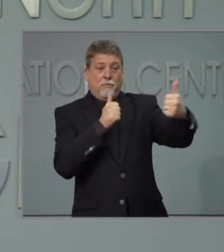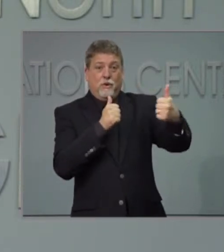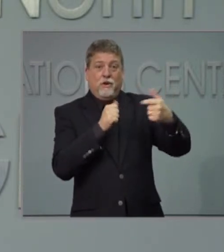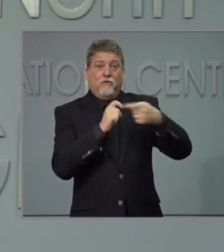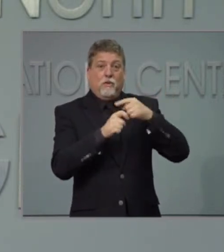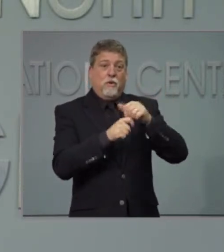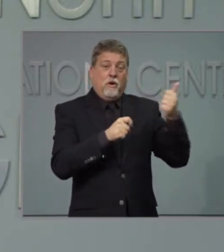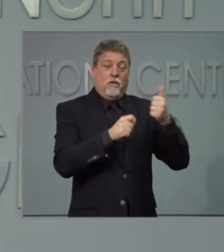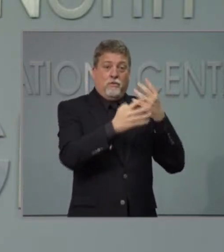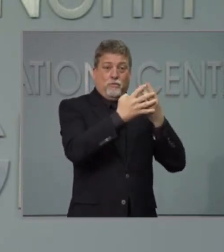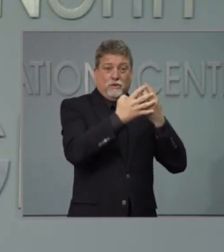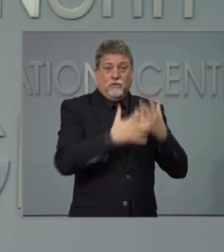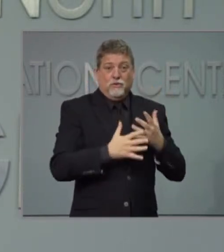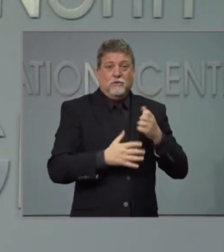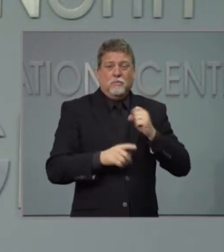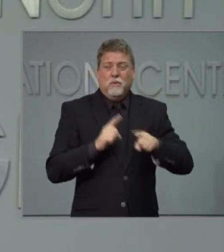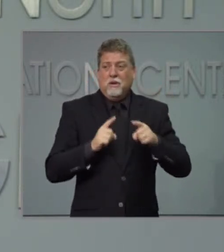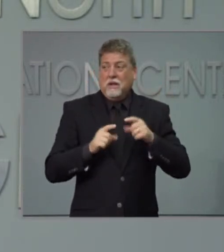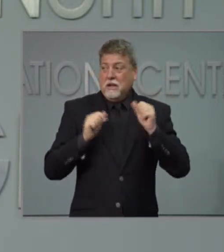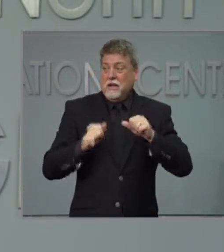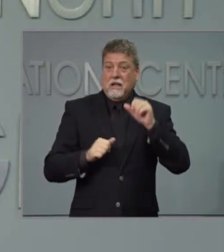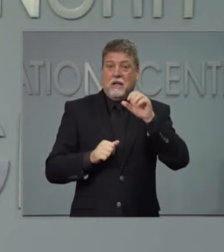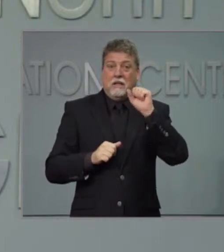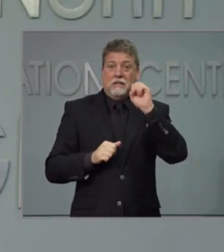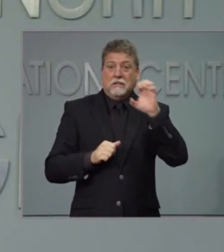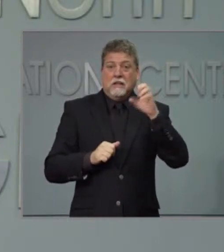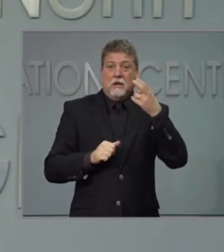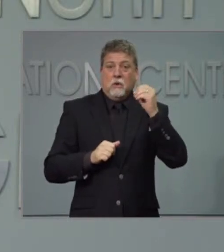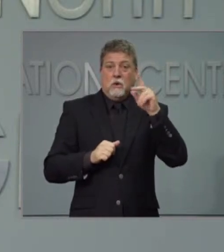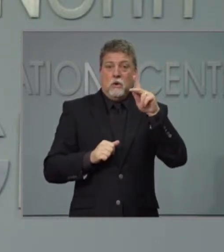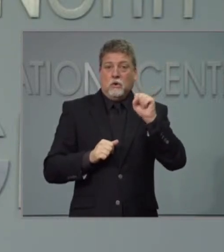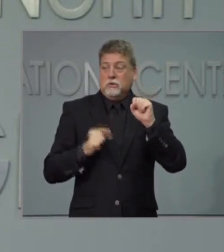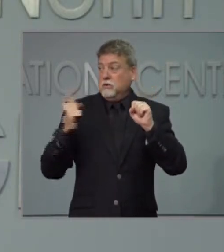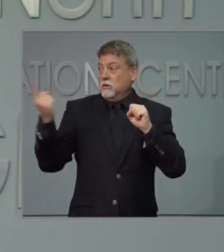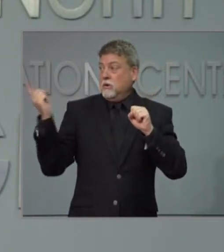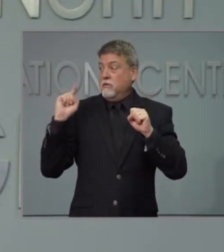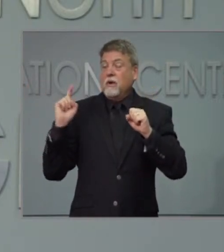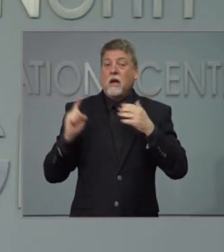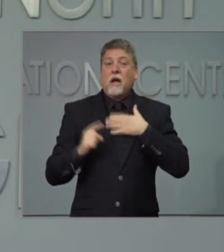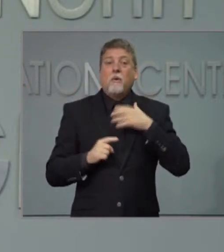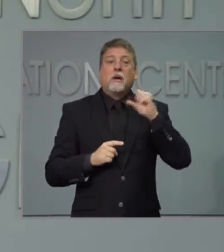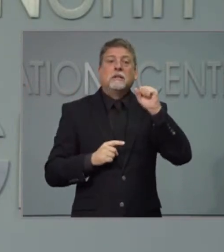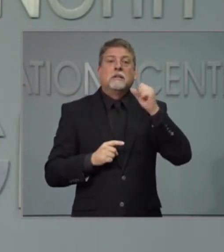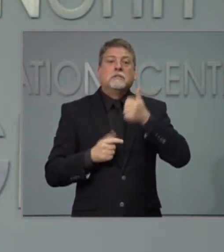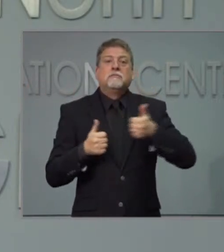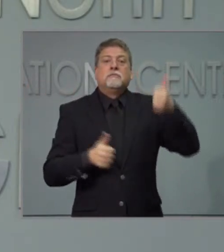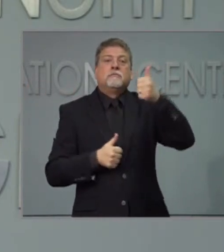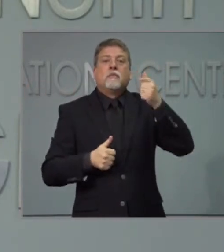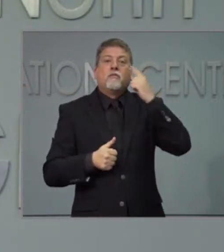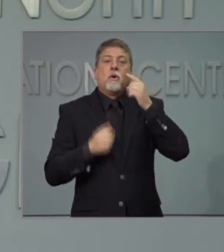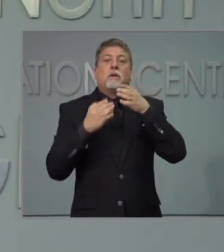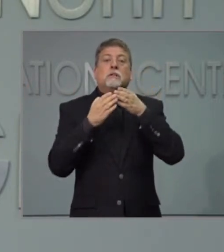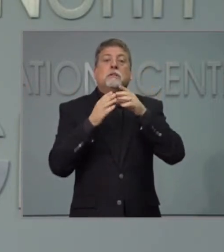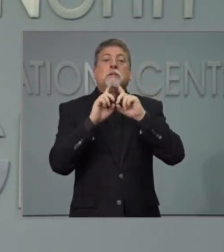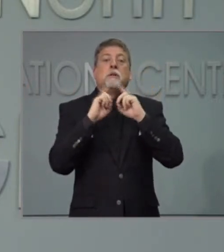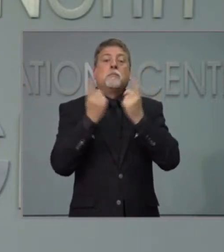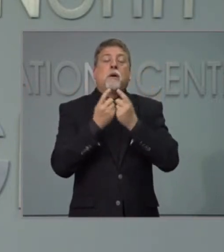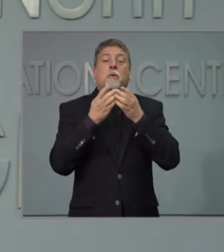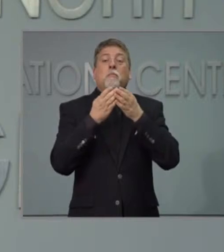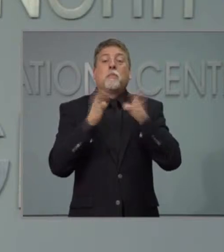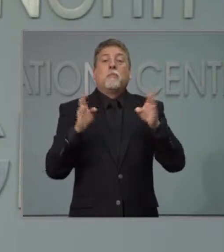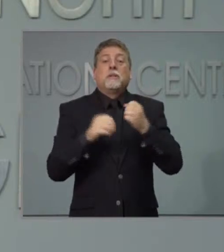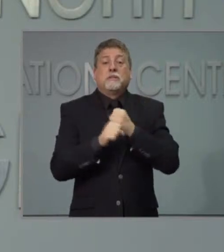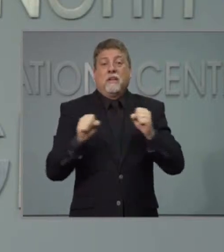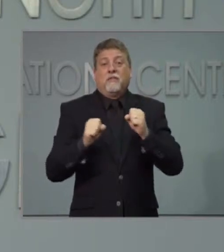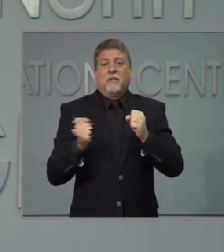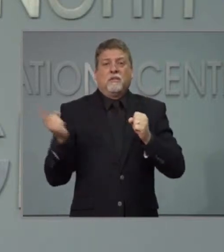of the population. But I think I'll let Secretary Hooks come forward, our Secretary of the Department of Public Safety, to